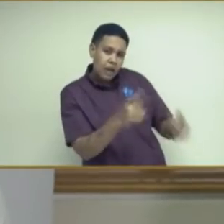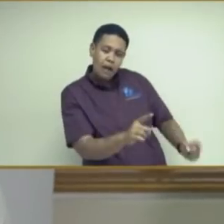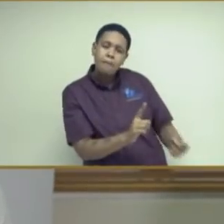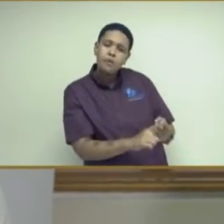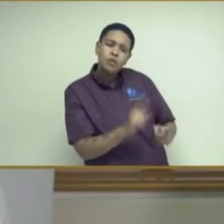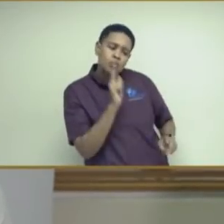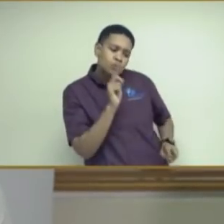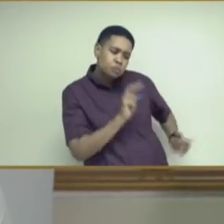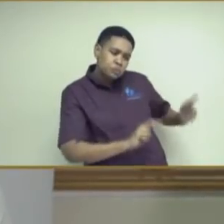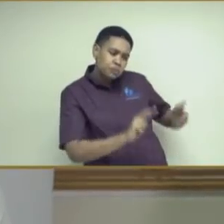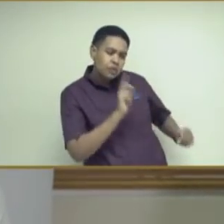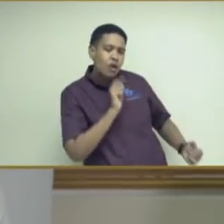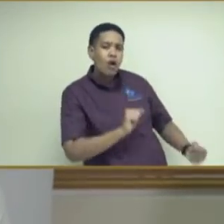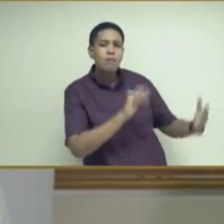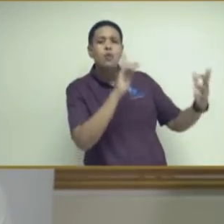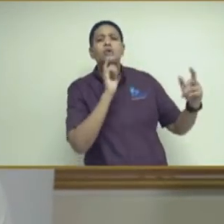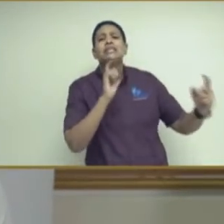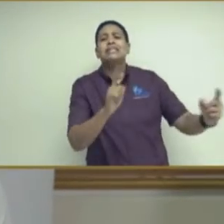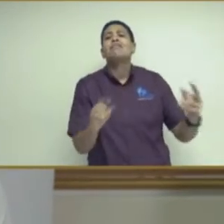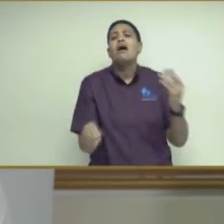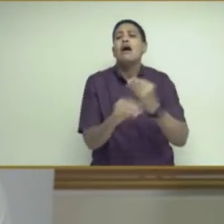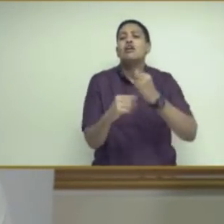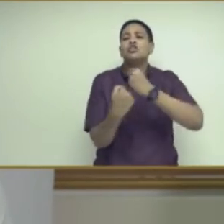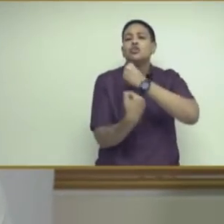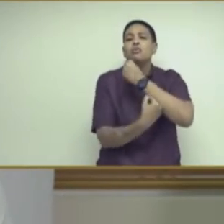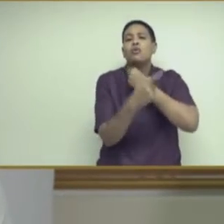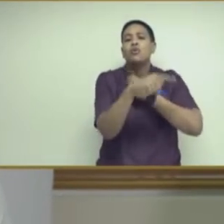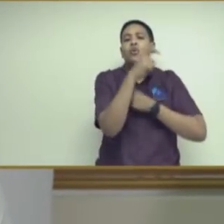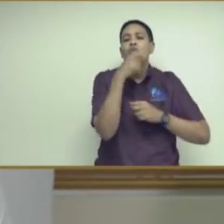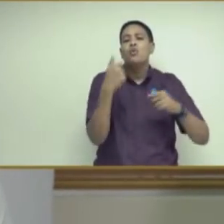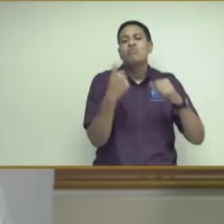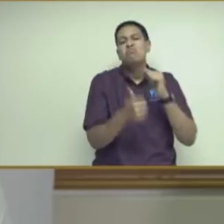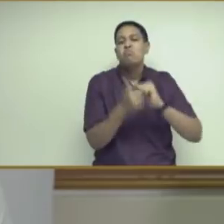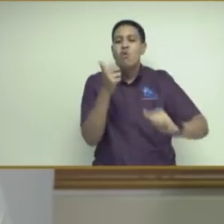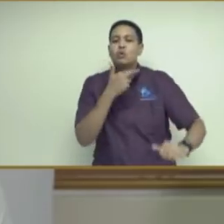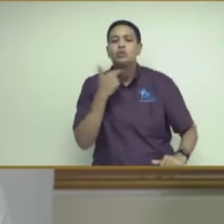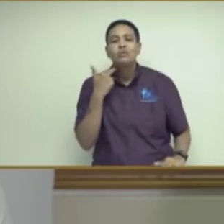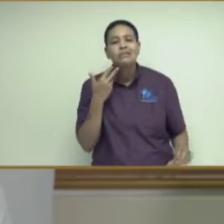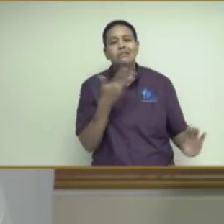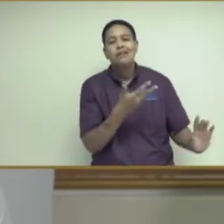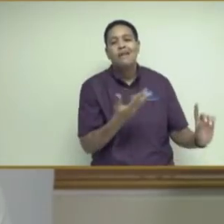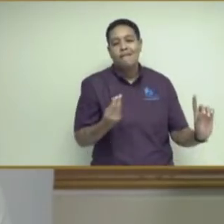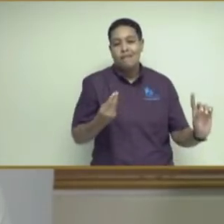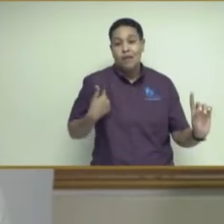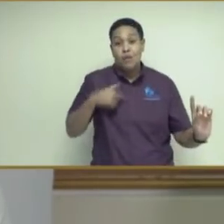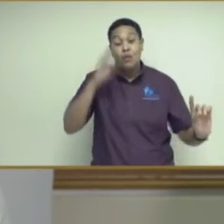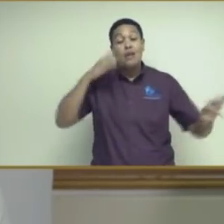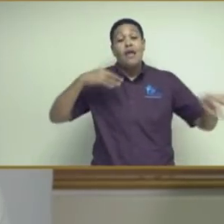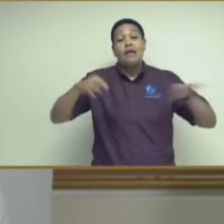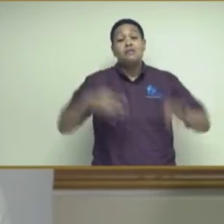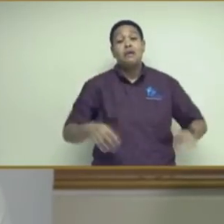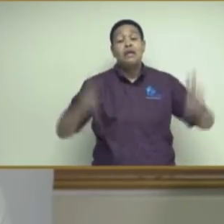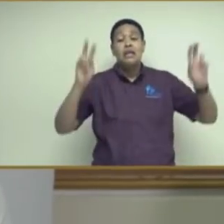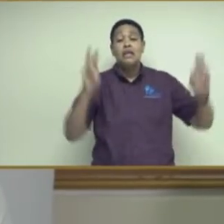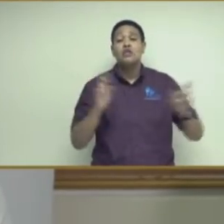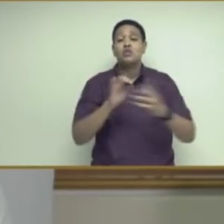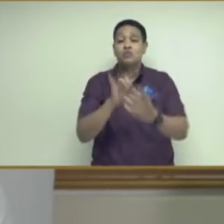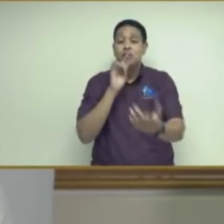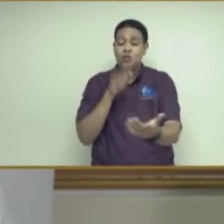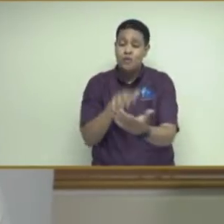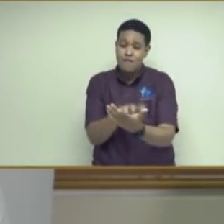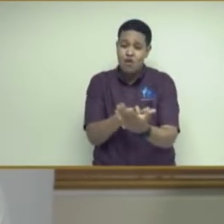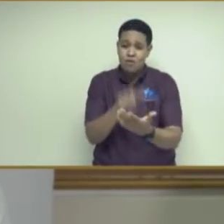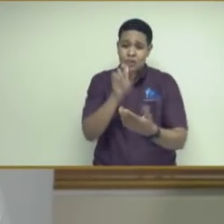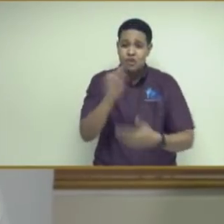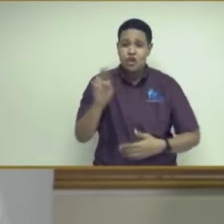support to those who are most at risk. So we will outline the issues around vulnerabilities. Dr. Webster